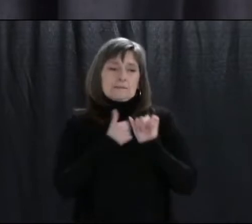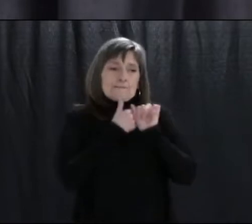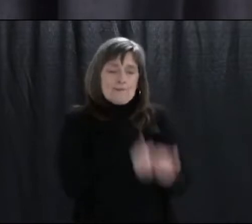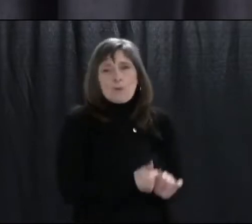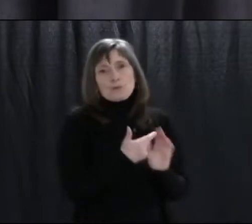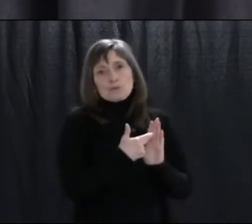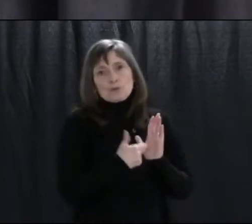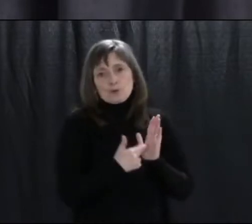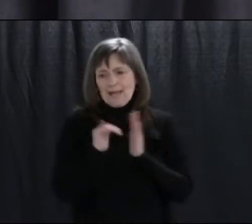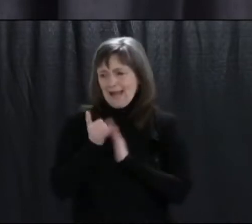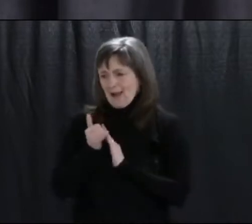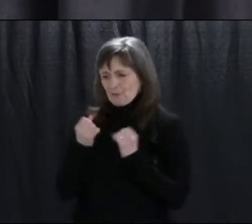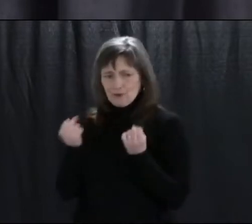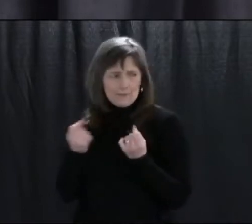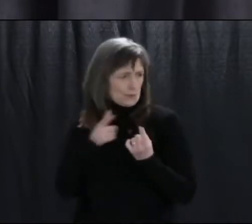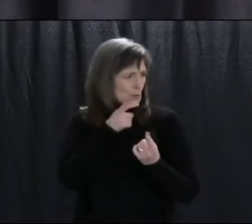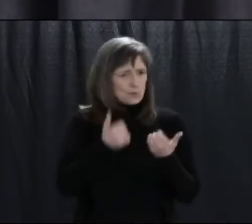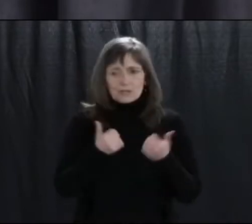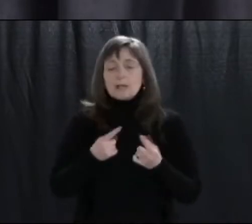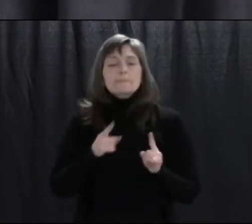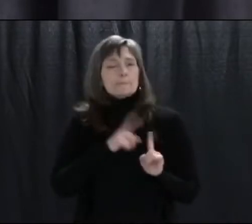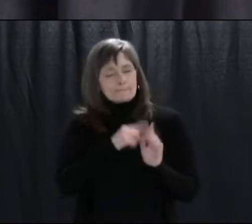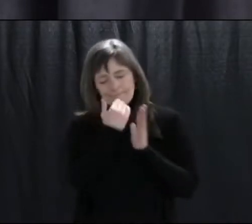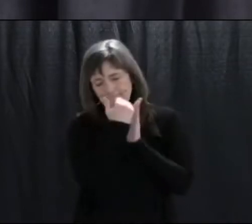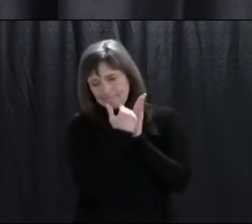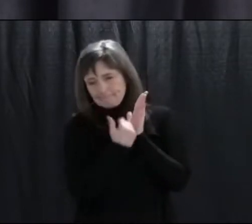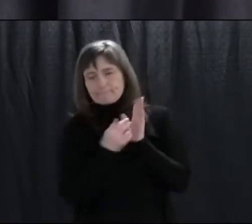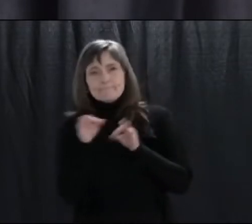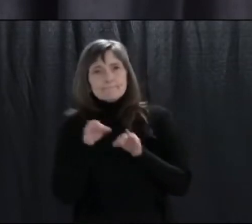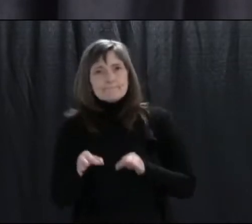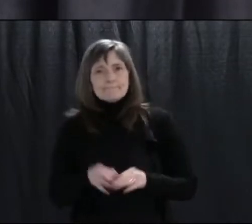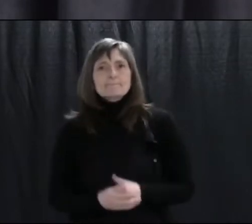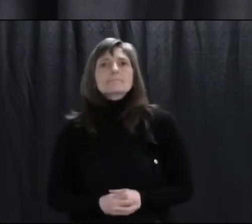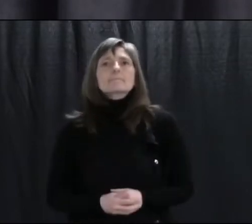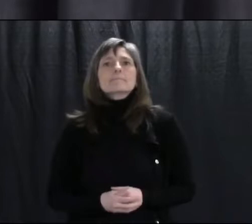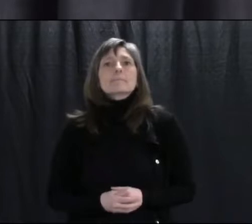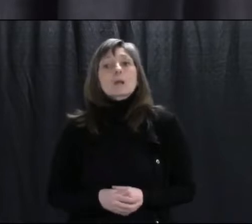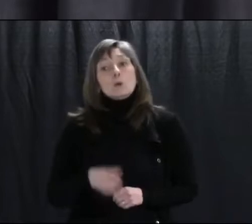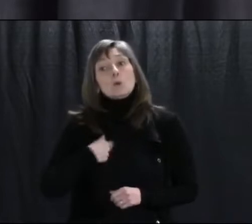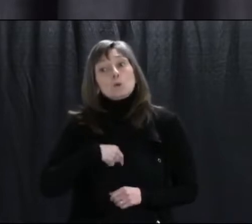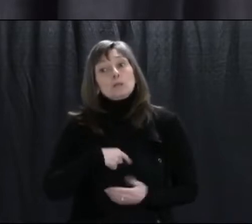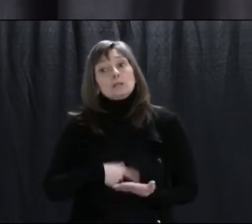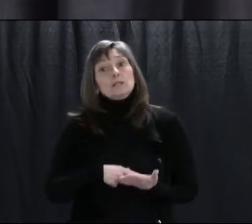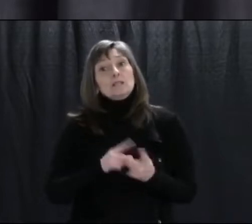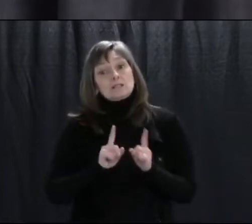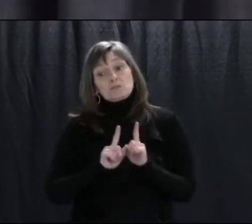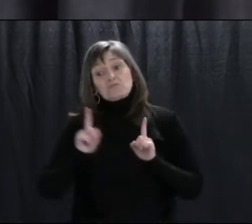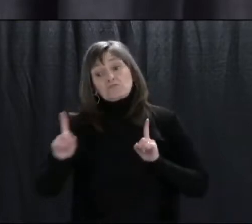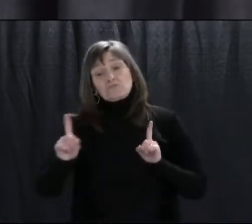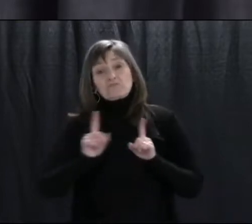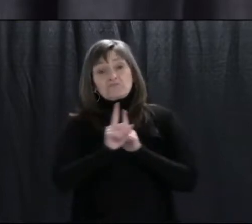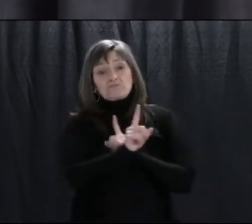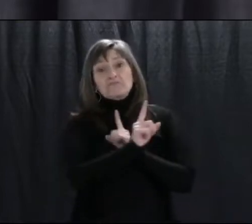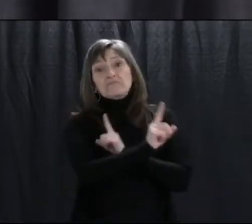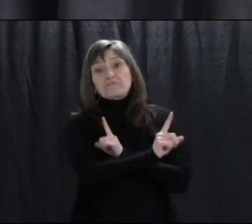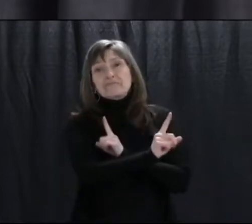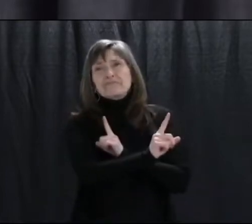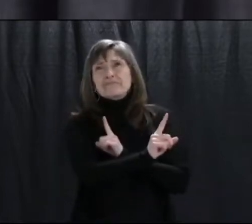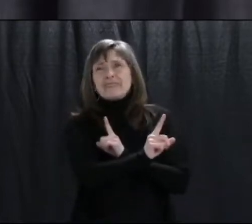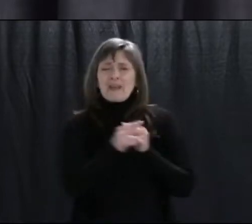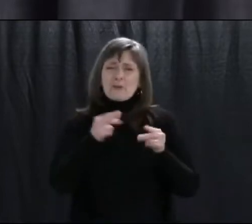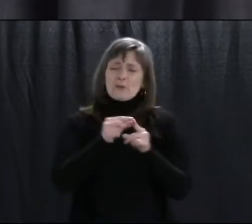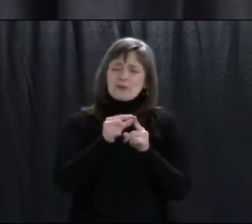of self-isolation. We've talked about social distancing, but really I think that may be a bit of an